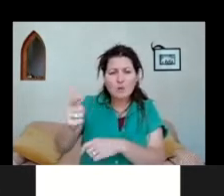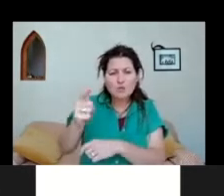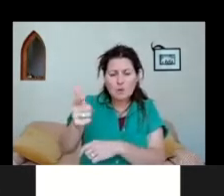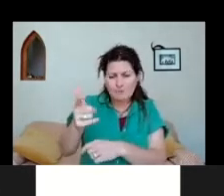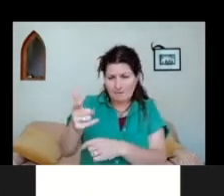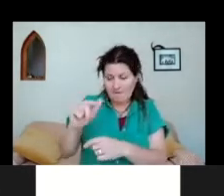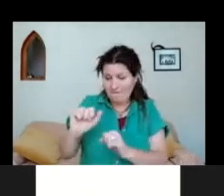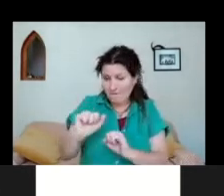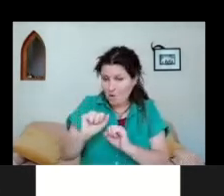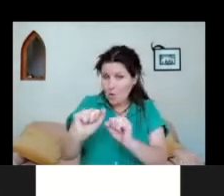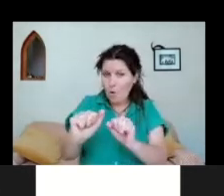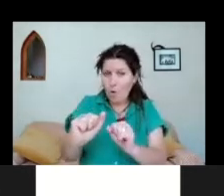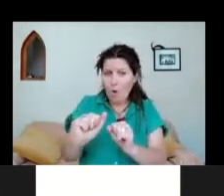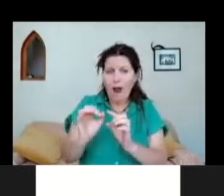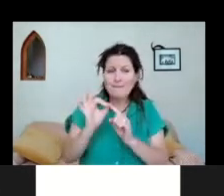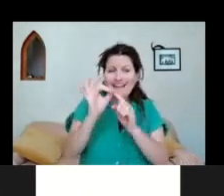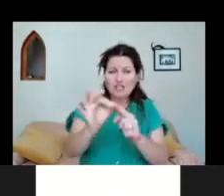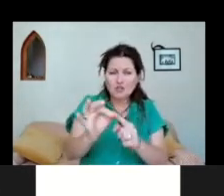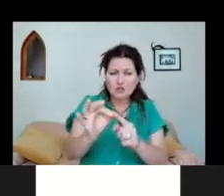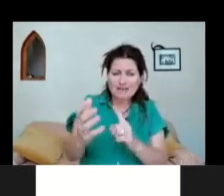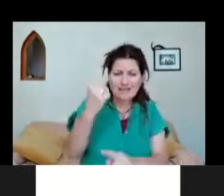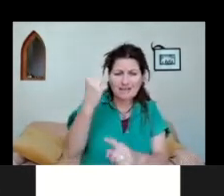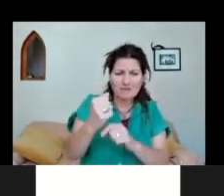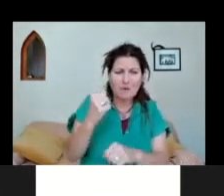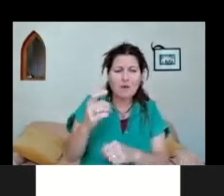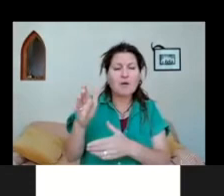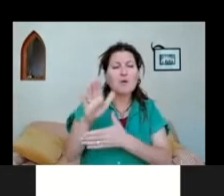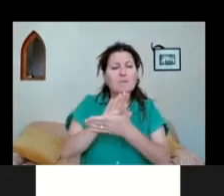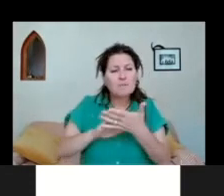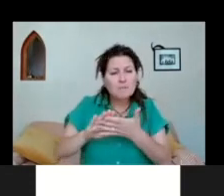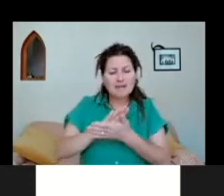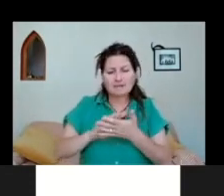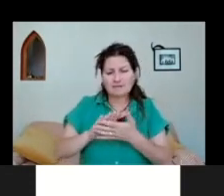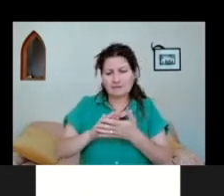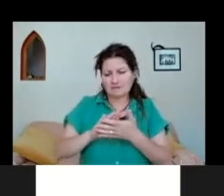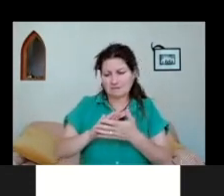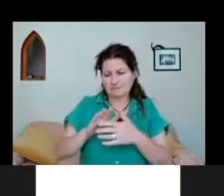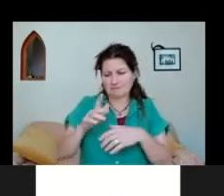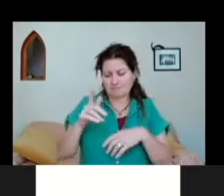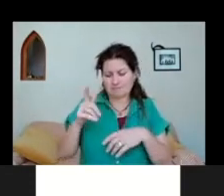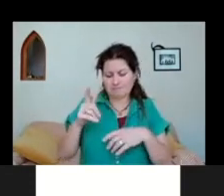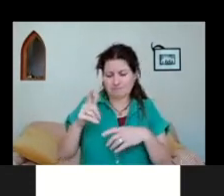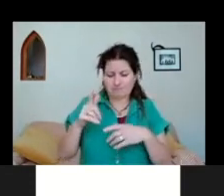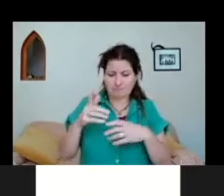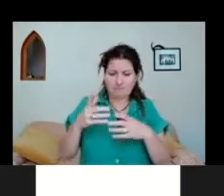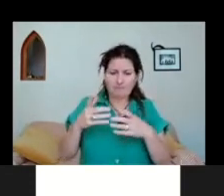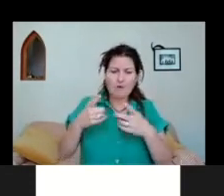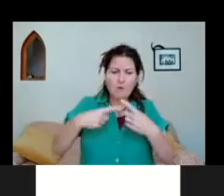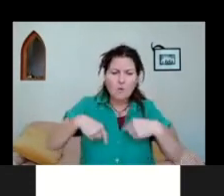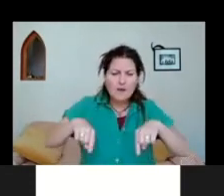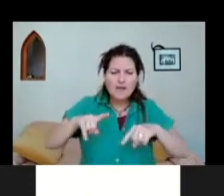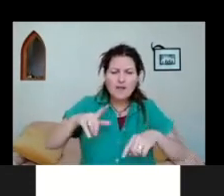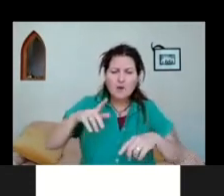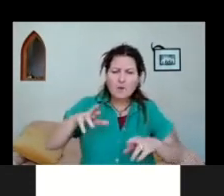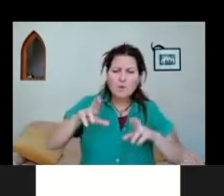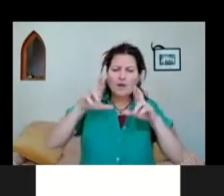obviously a willingness from Lewisham to work closely with the successful projects and applicants to link them to